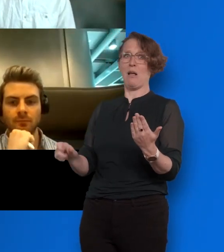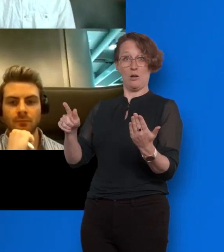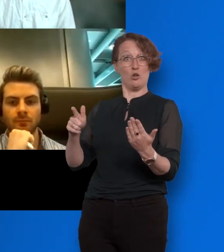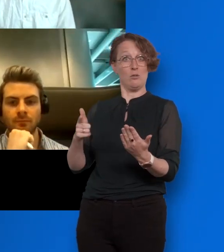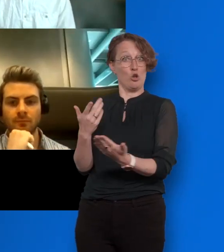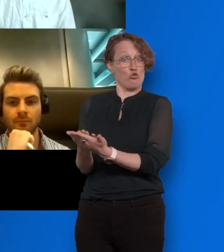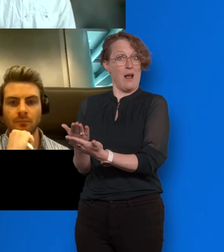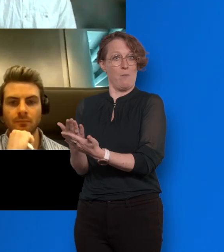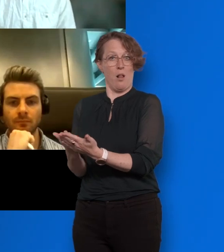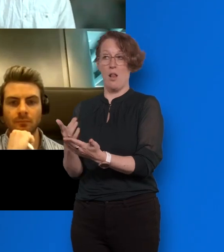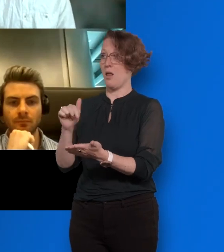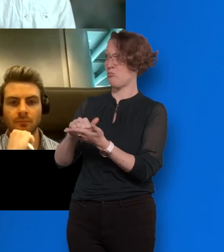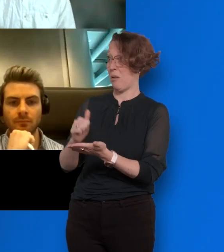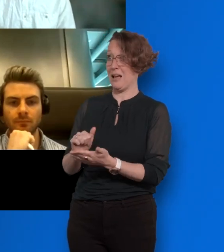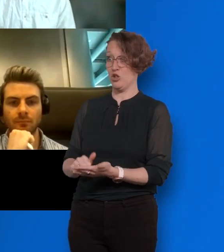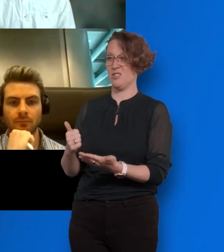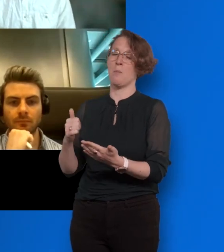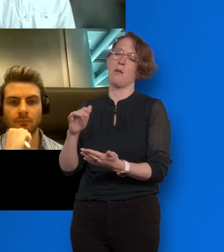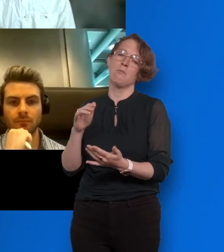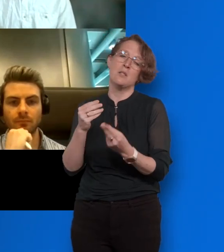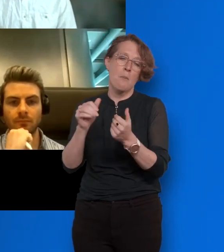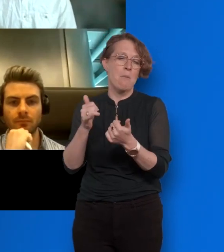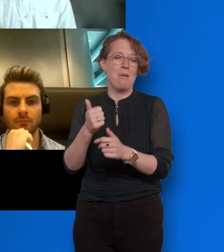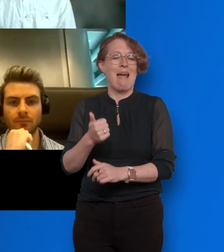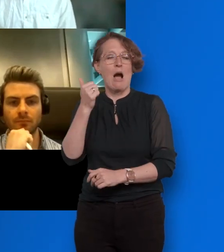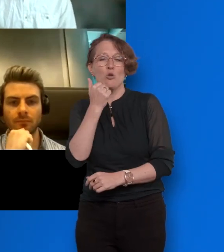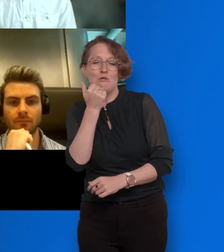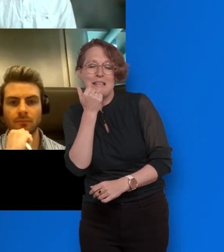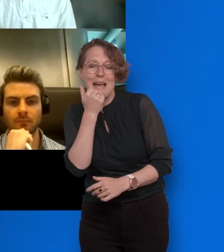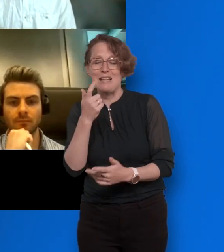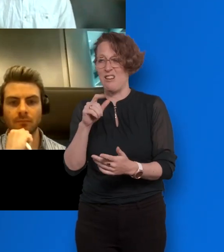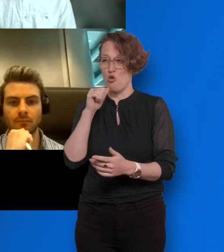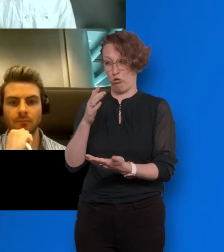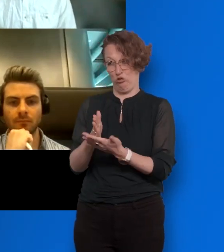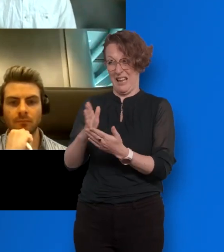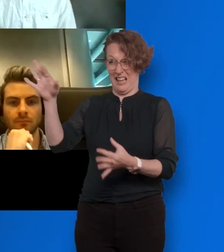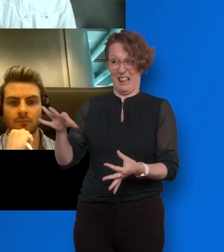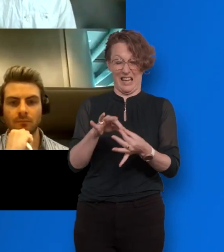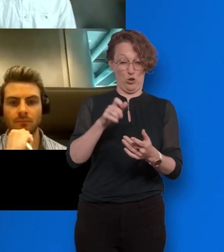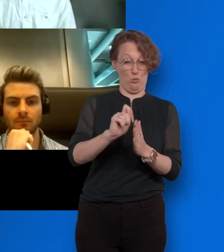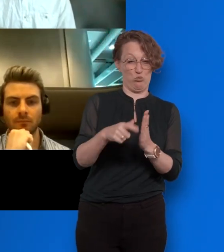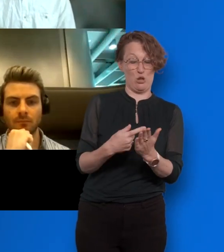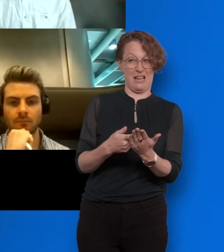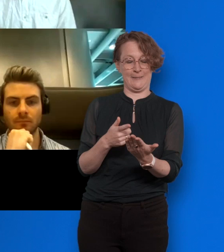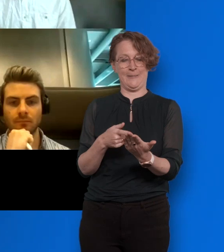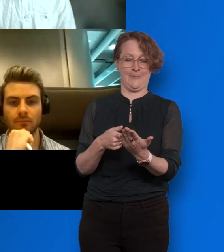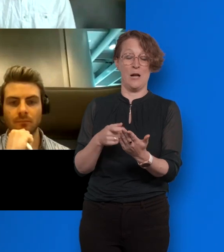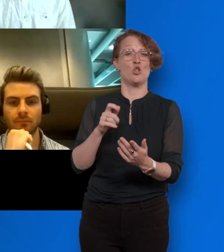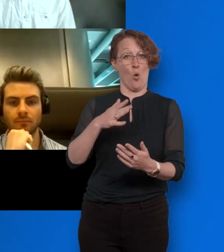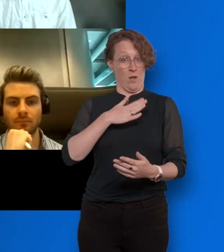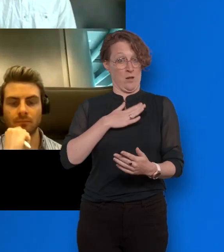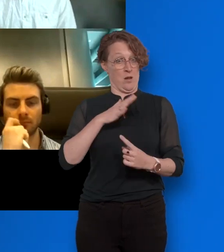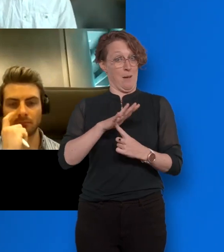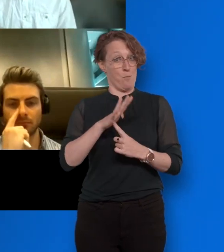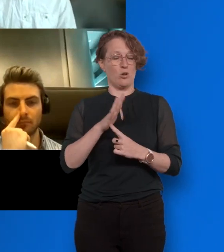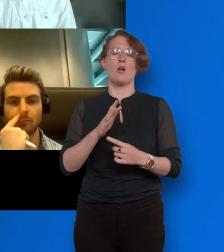of those publications might be outdated and have limited bearing on the research proposed. So yeah, my suggestion would be